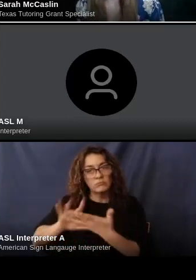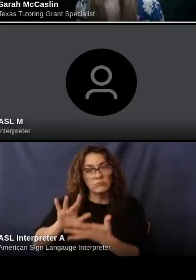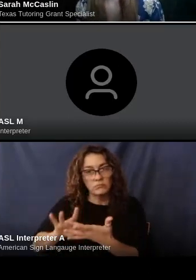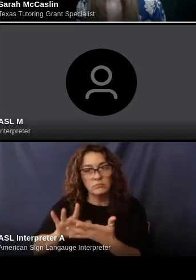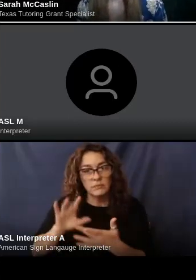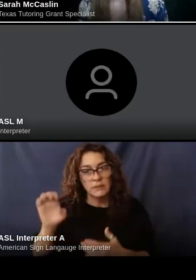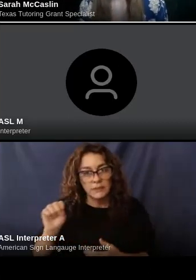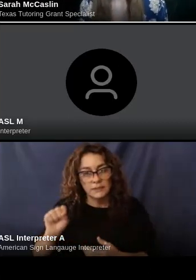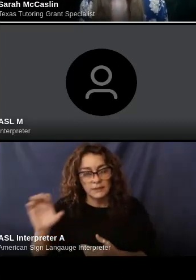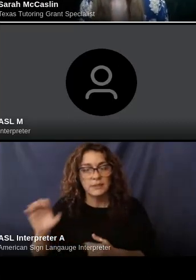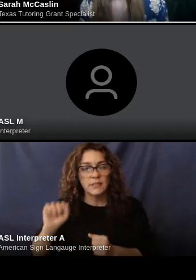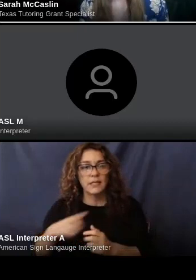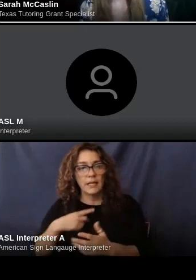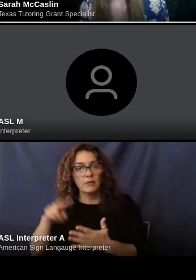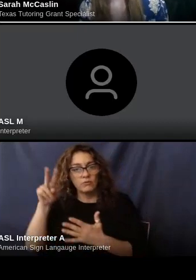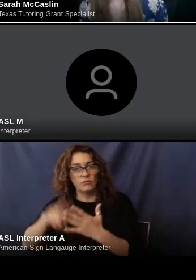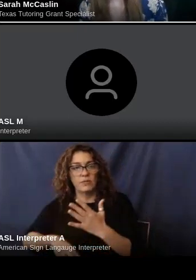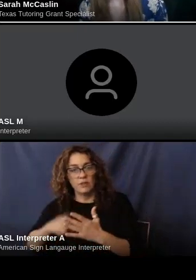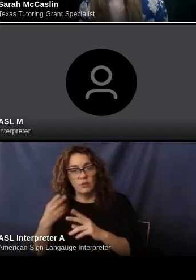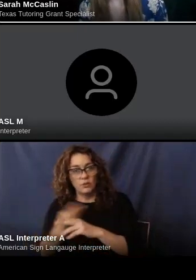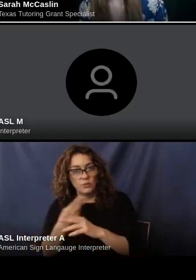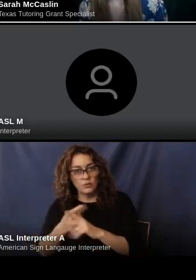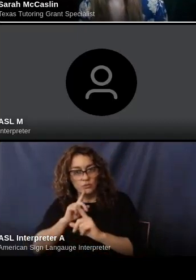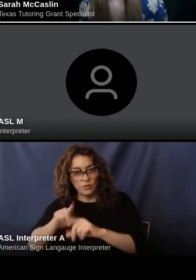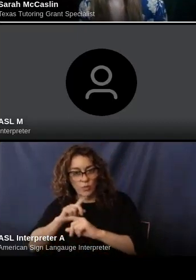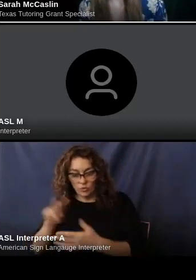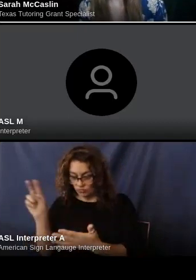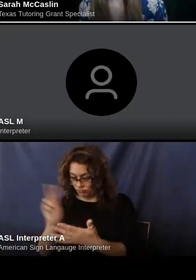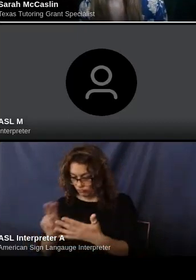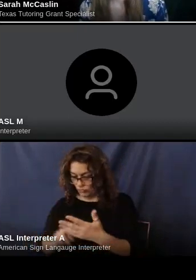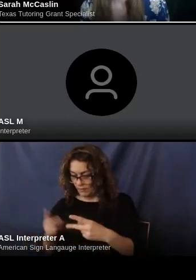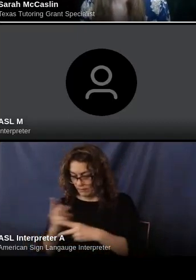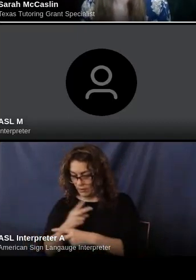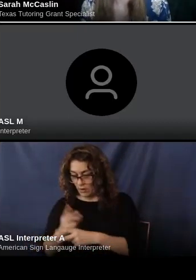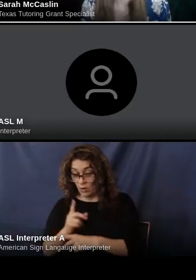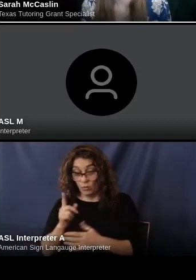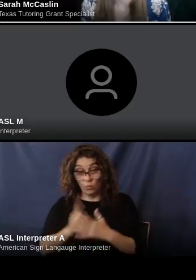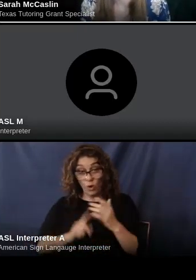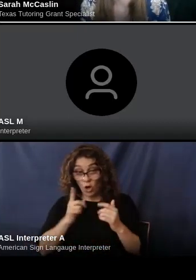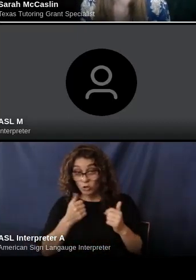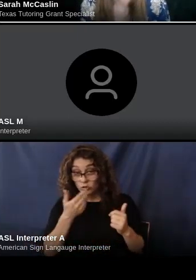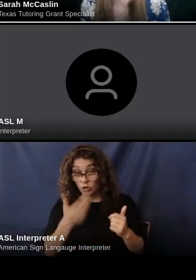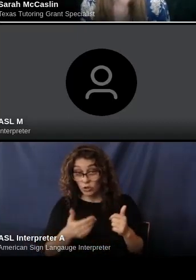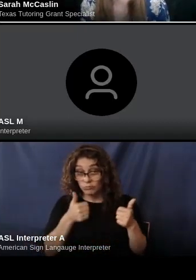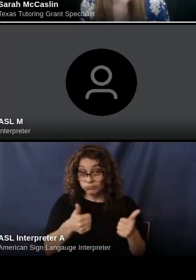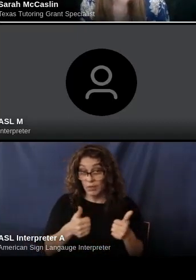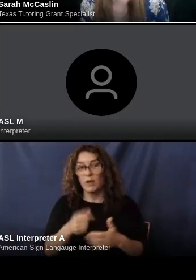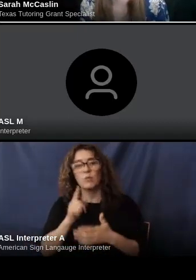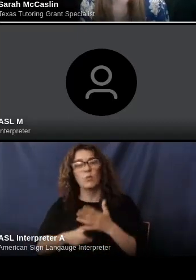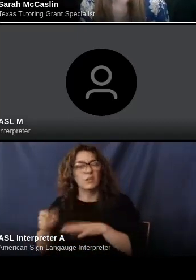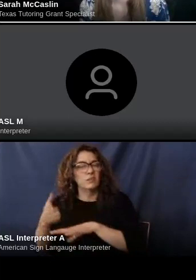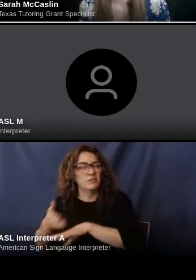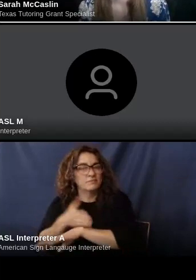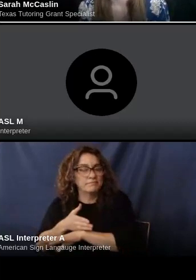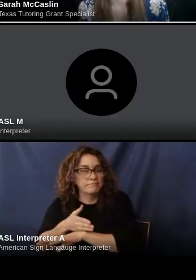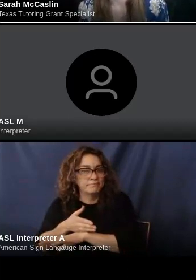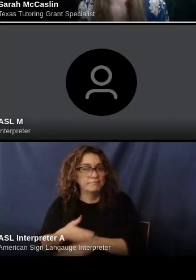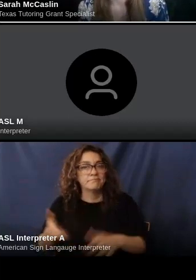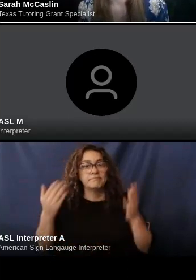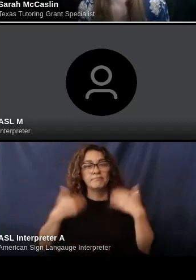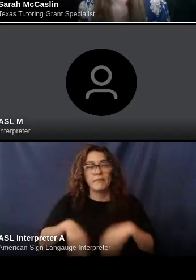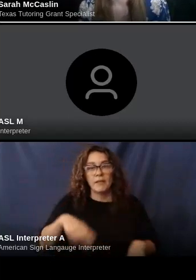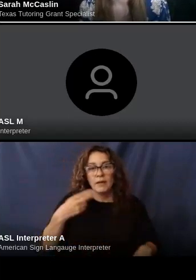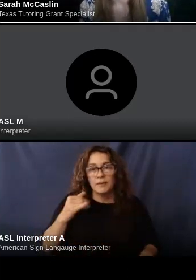and say, hey, this is what looks good, this is what maybe needs a little bit more growth. High Impact Tutoring Workshop Series. This